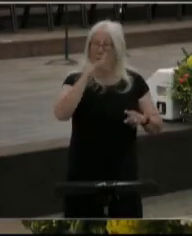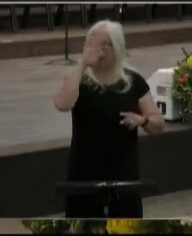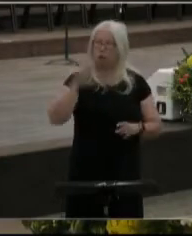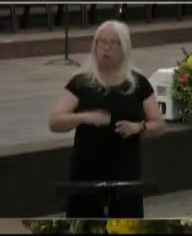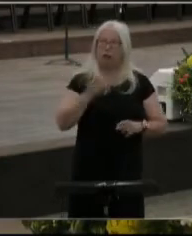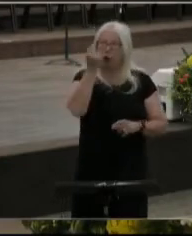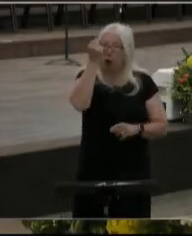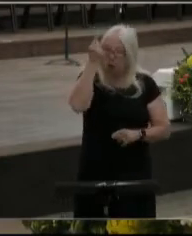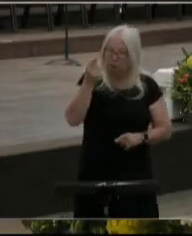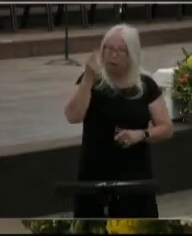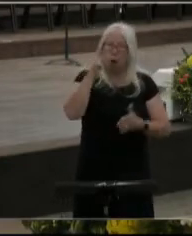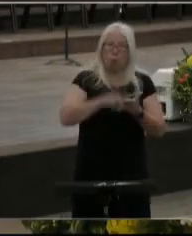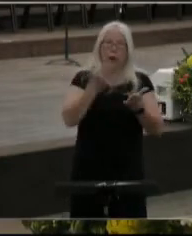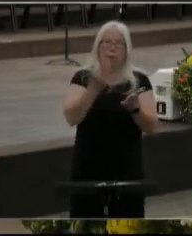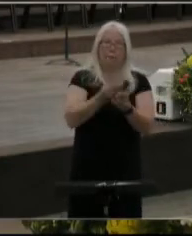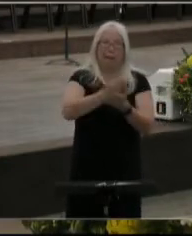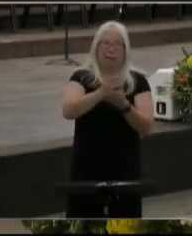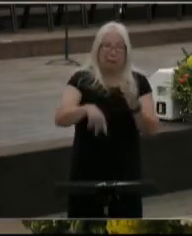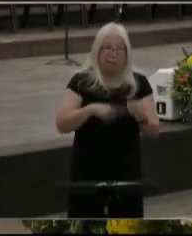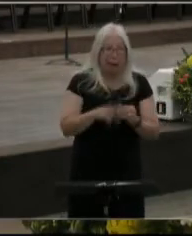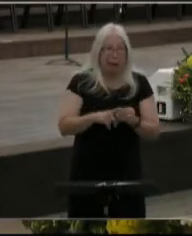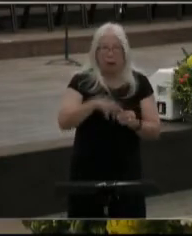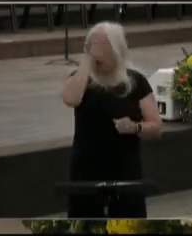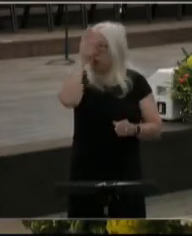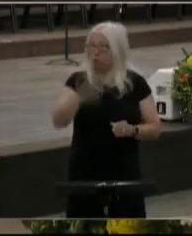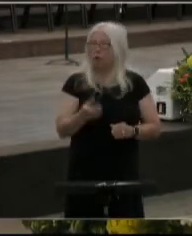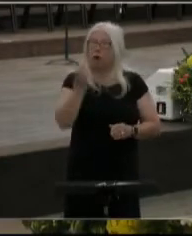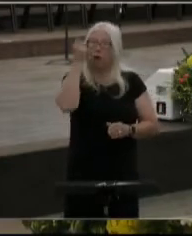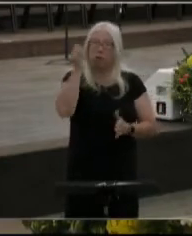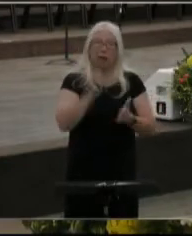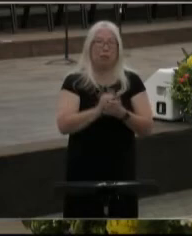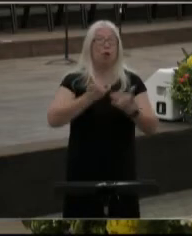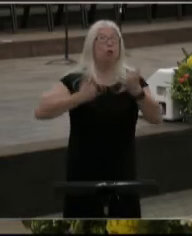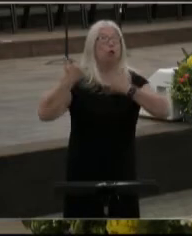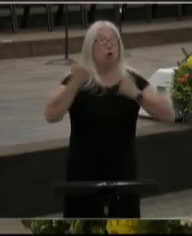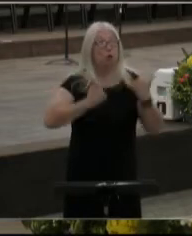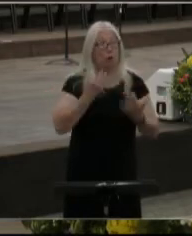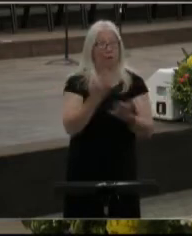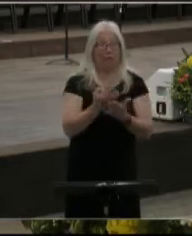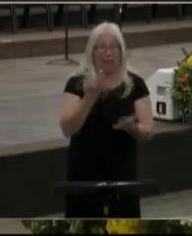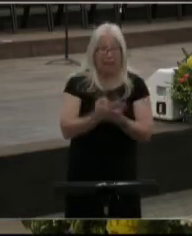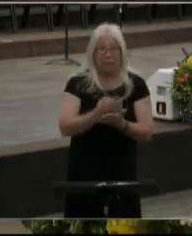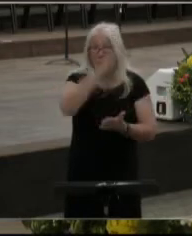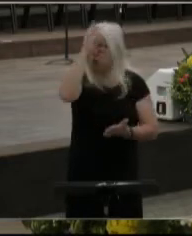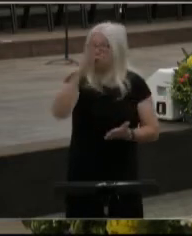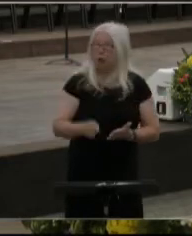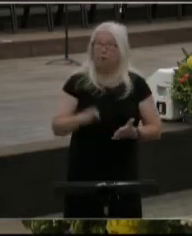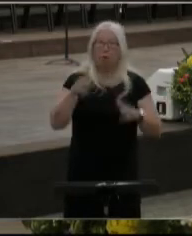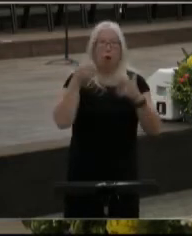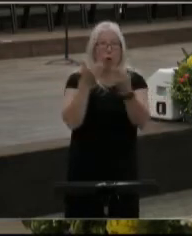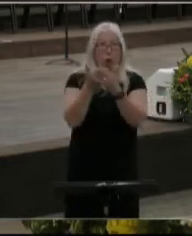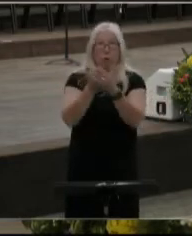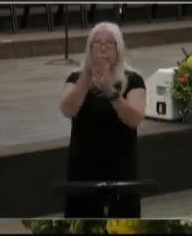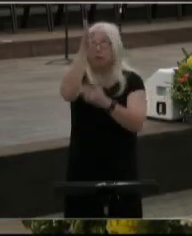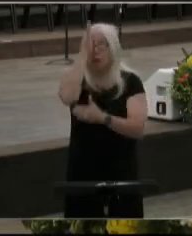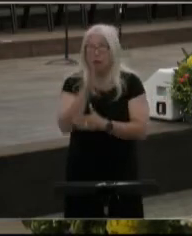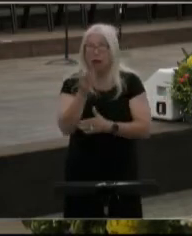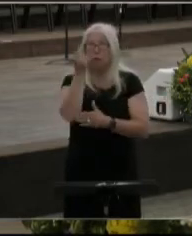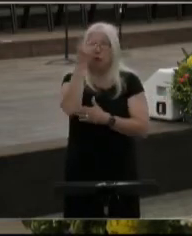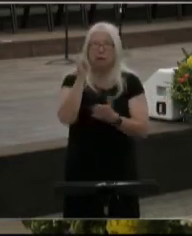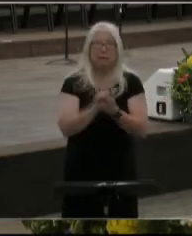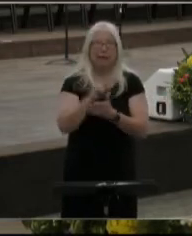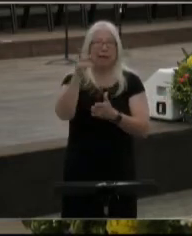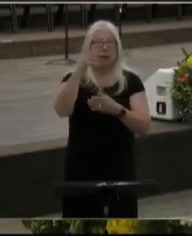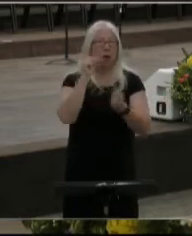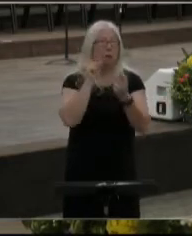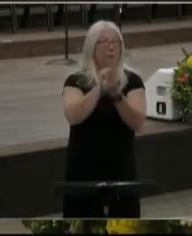never understood what money is all about. You've never understood the joy of finances. You never walked close enough to God to understand He's